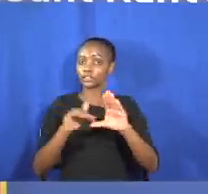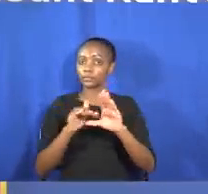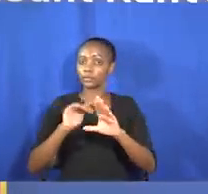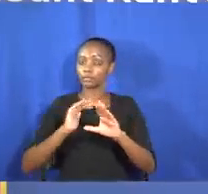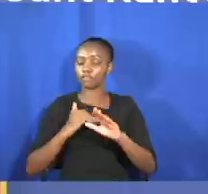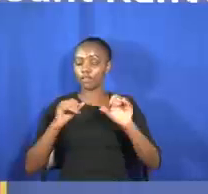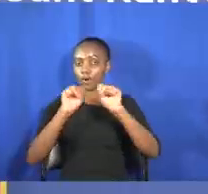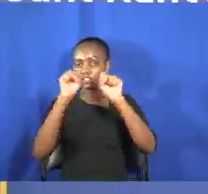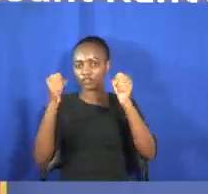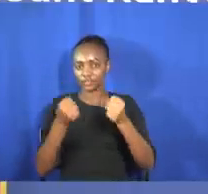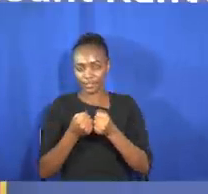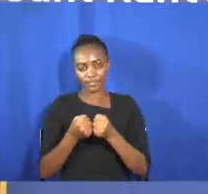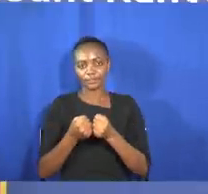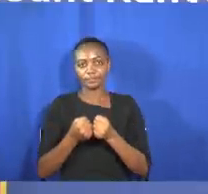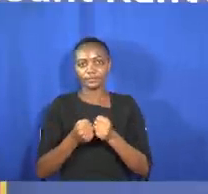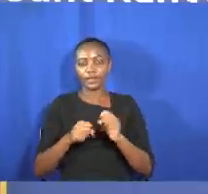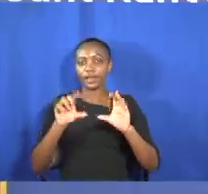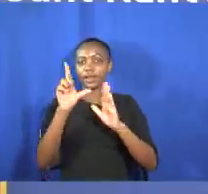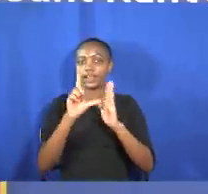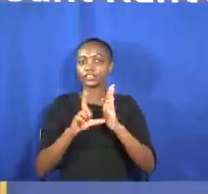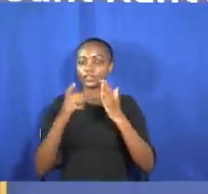of our society. We have come to the end of